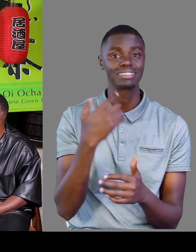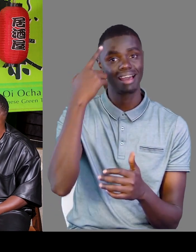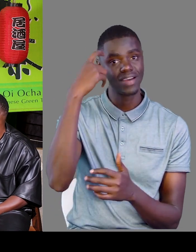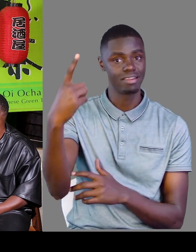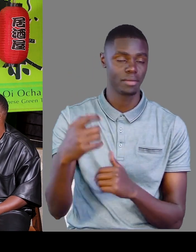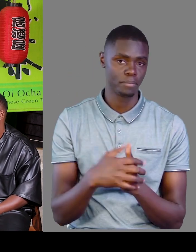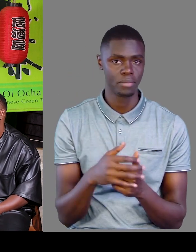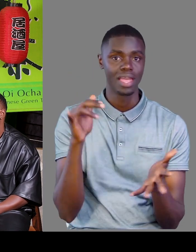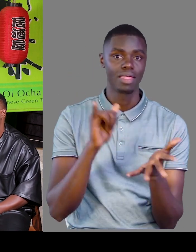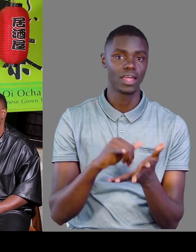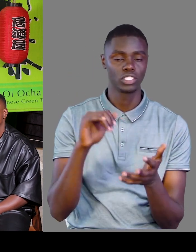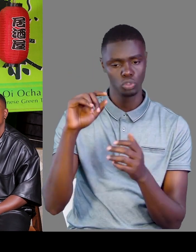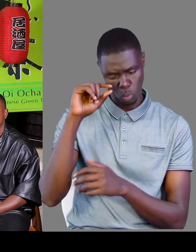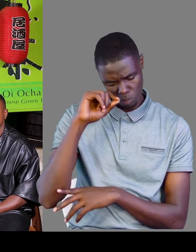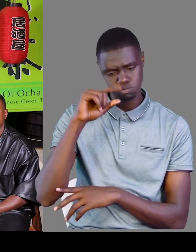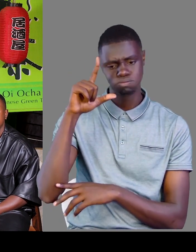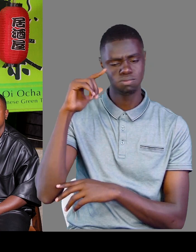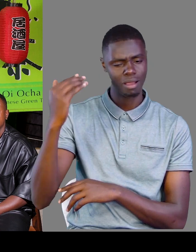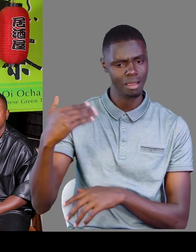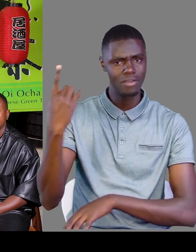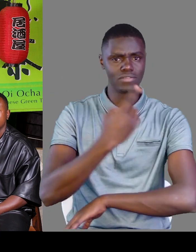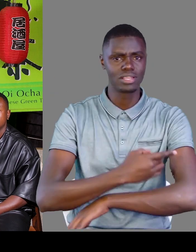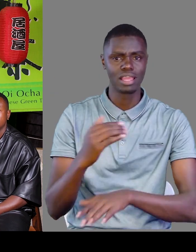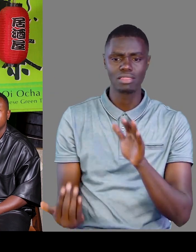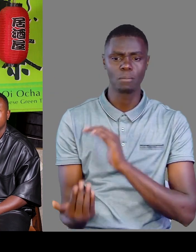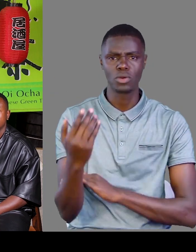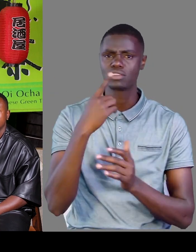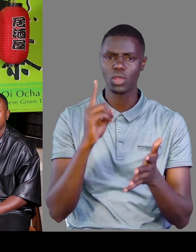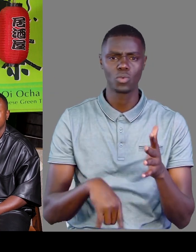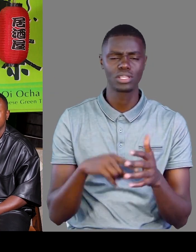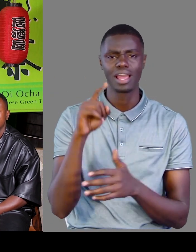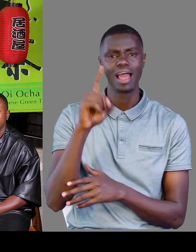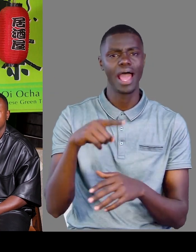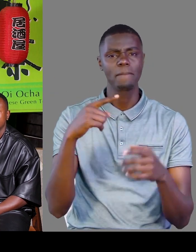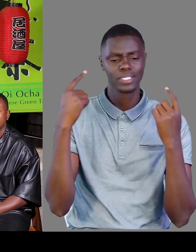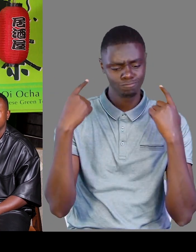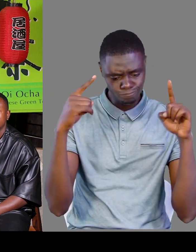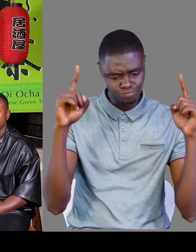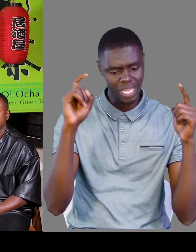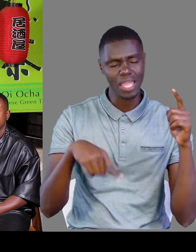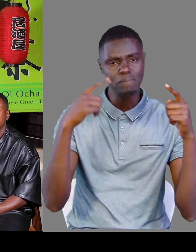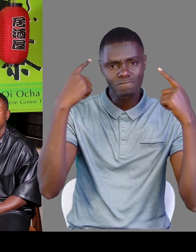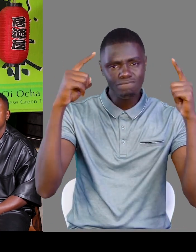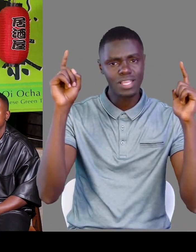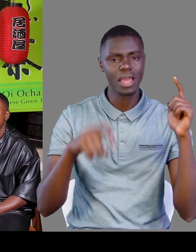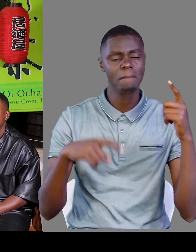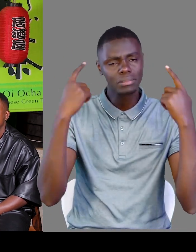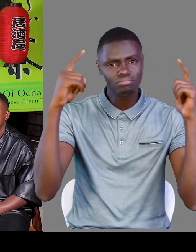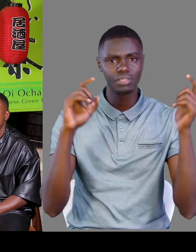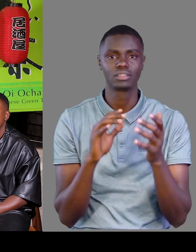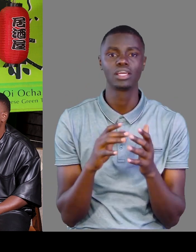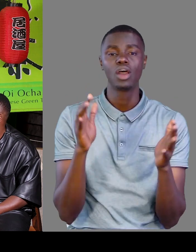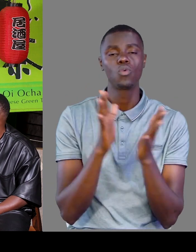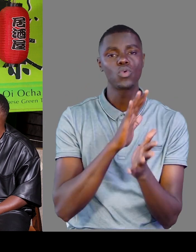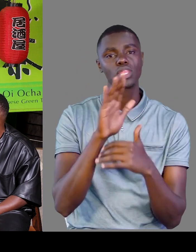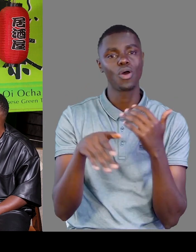a dream that you wake up every day in the morning and you're like, you know what? I must make it. I must make it. I must make it. With all